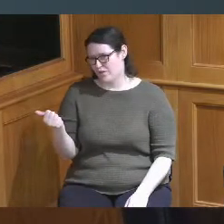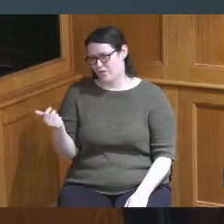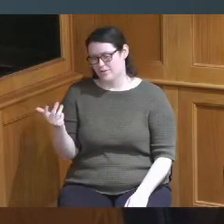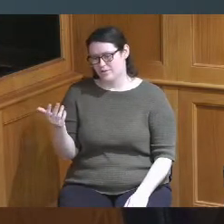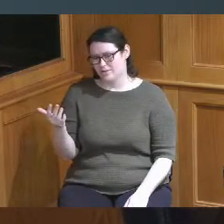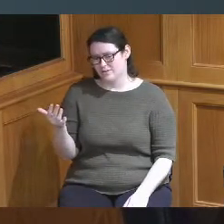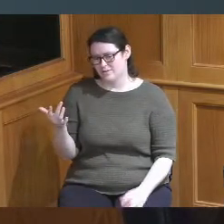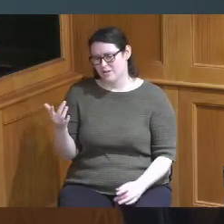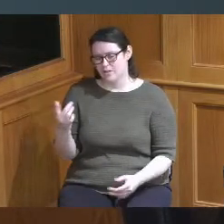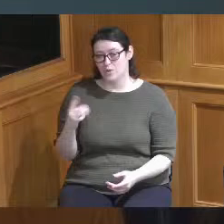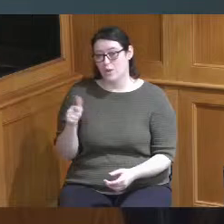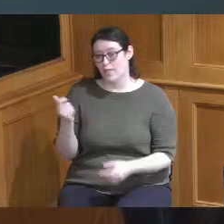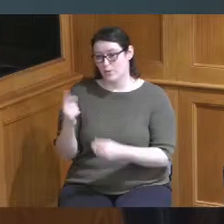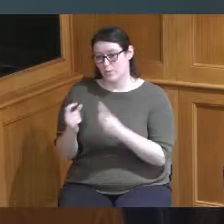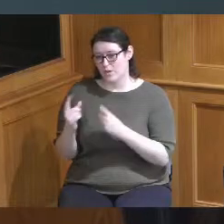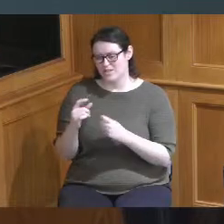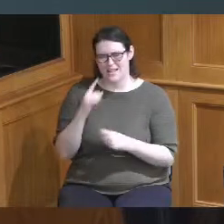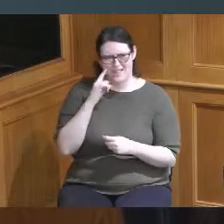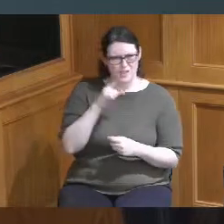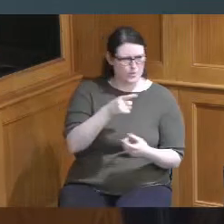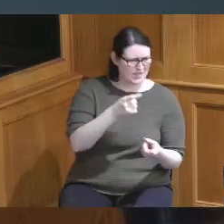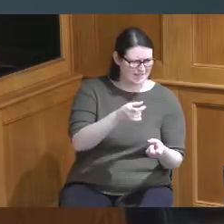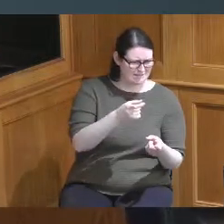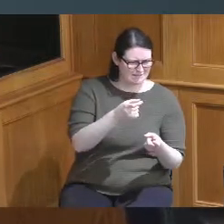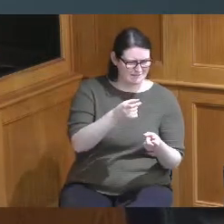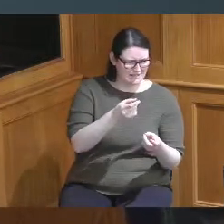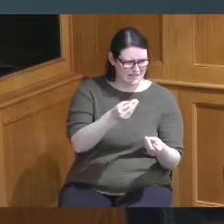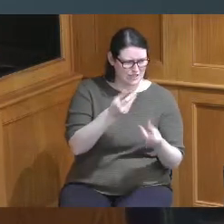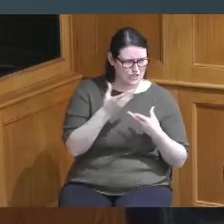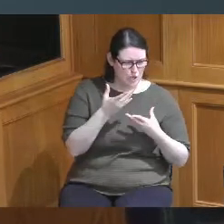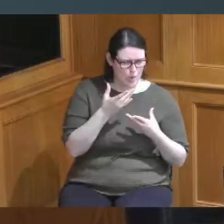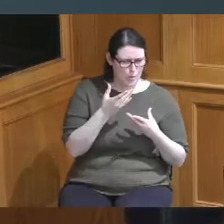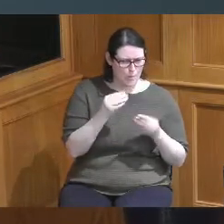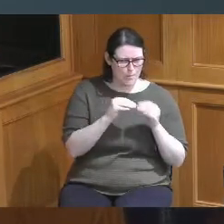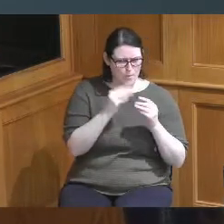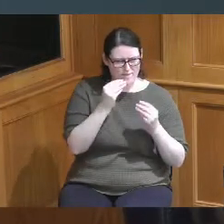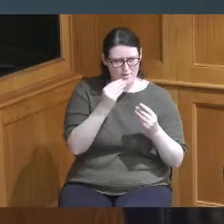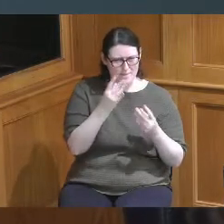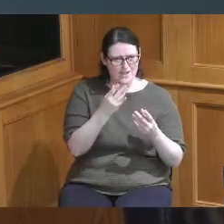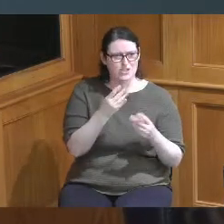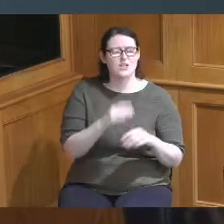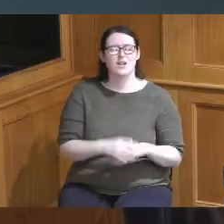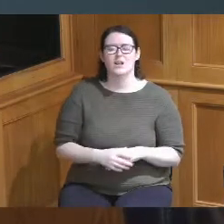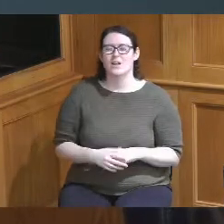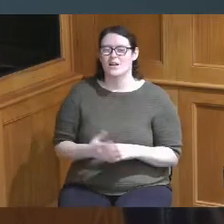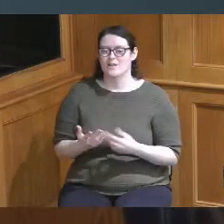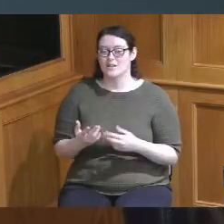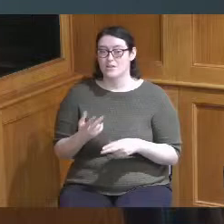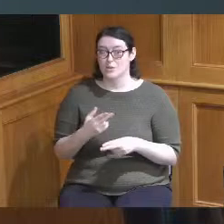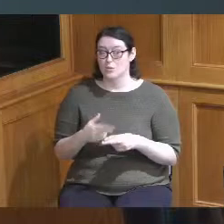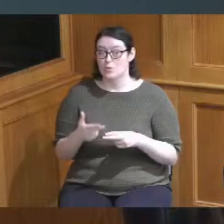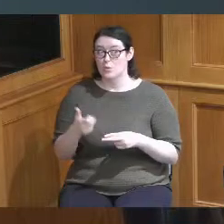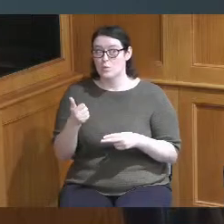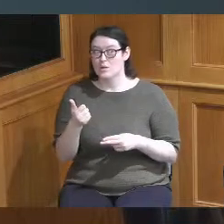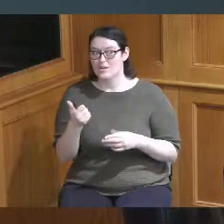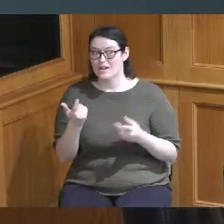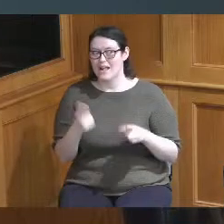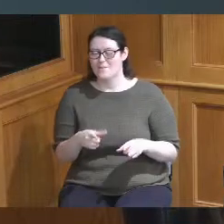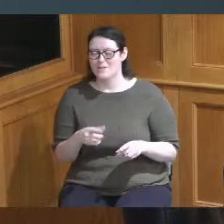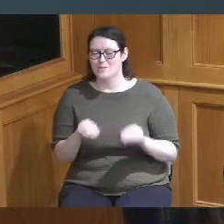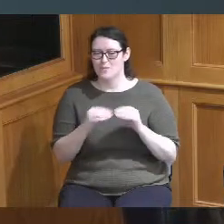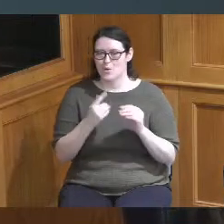we had some other questions, and I think you were going to get us some information each of us had. And the quicker we get it, the more we all can